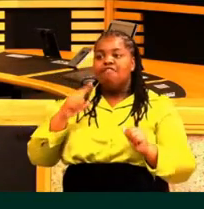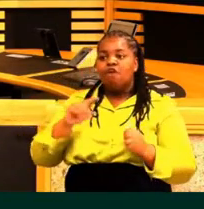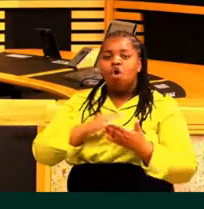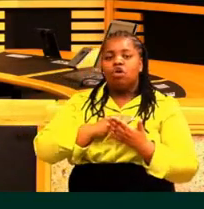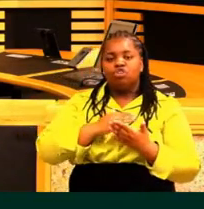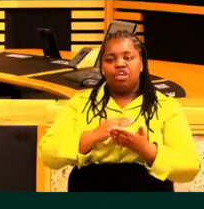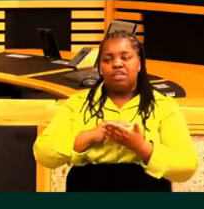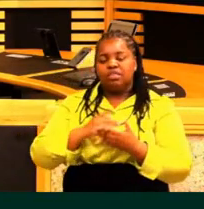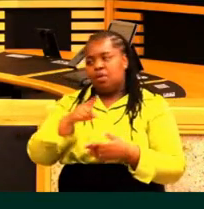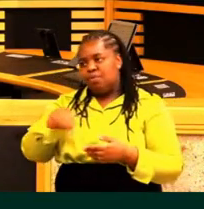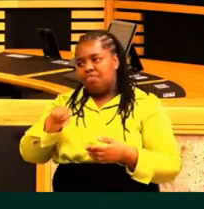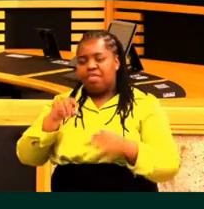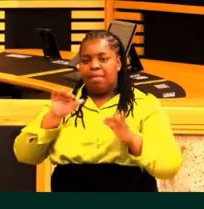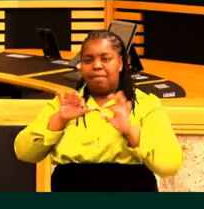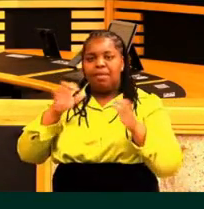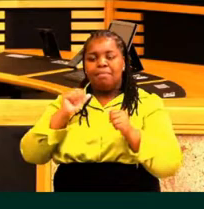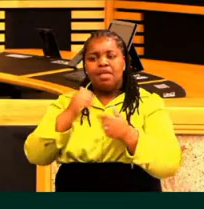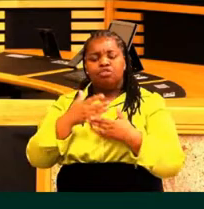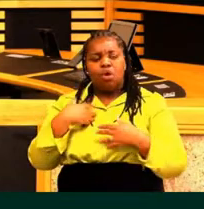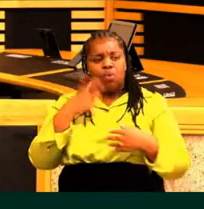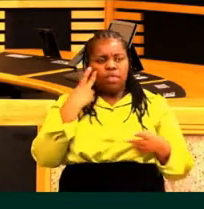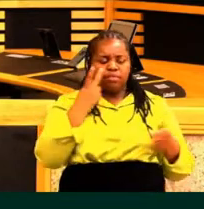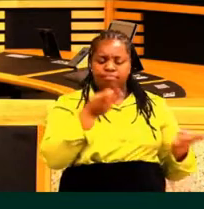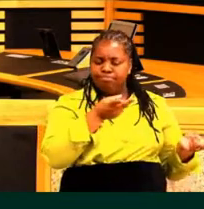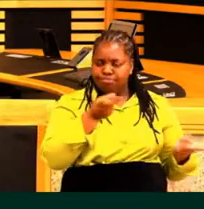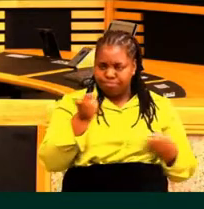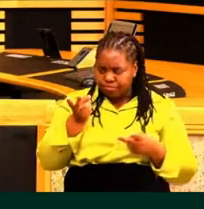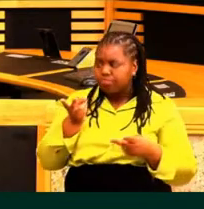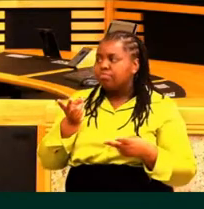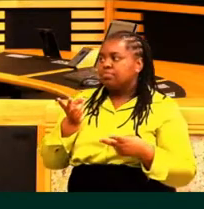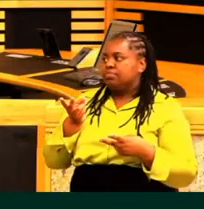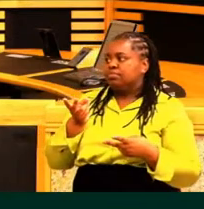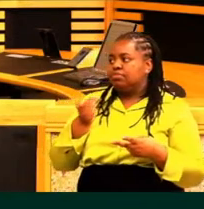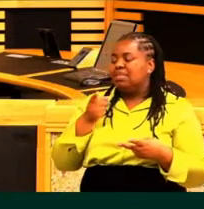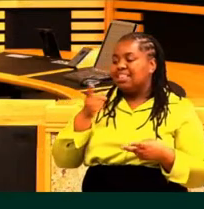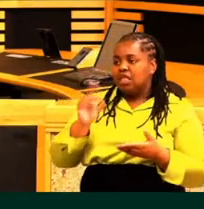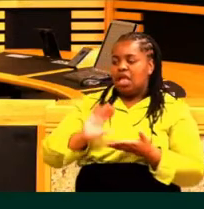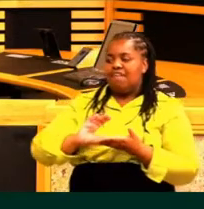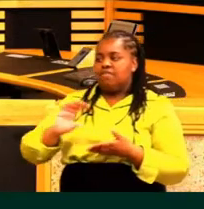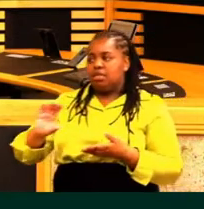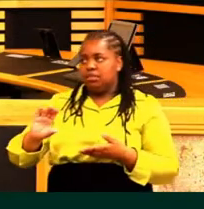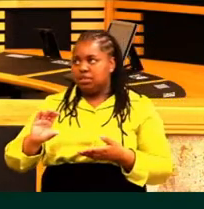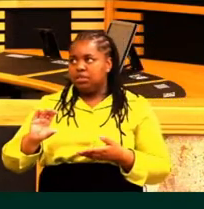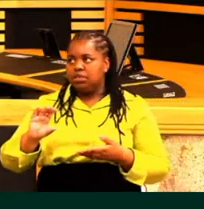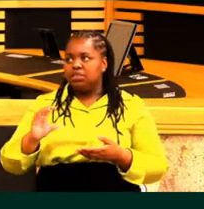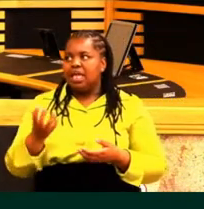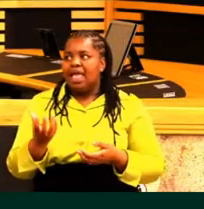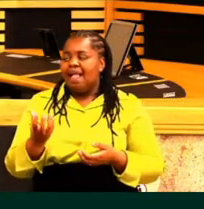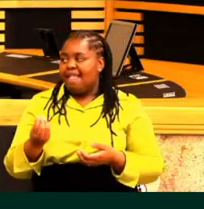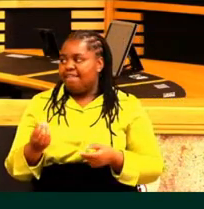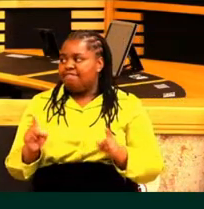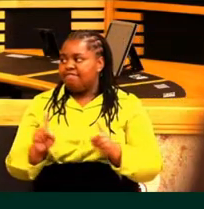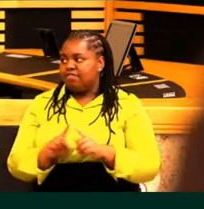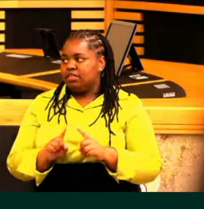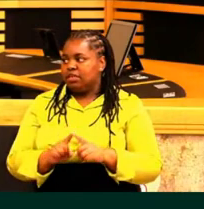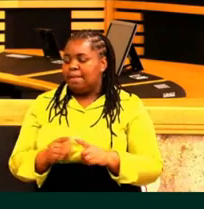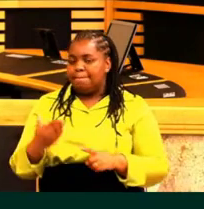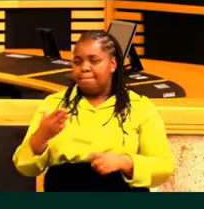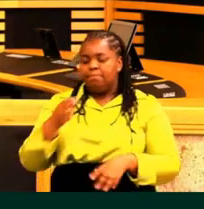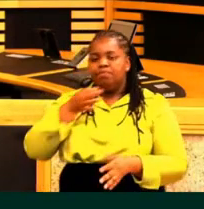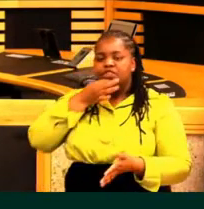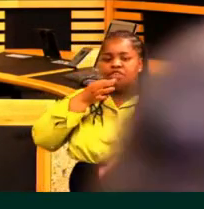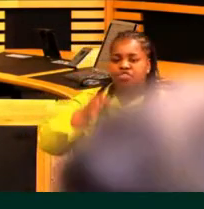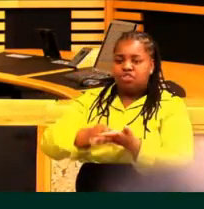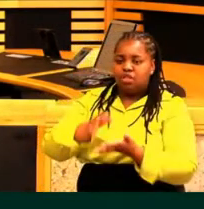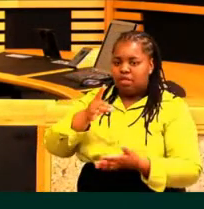shared with the public so that we can see the gains um that that's the the fund um has as per uh suggested